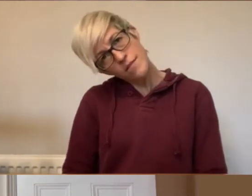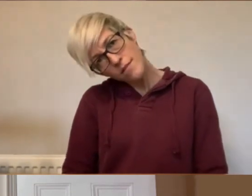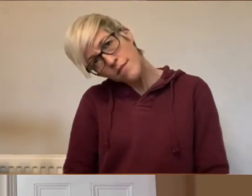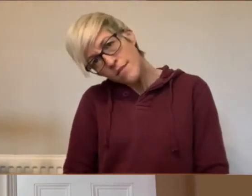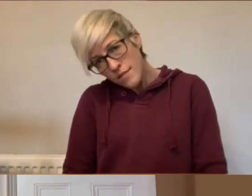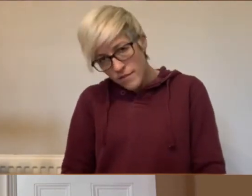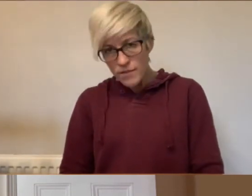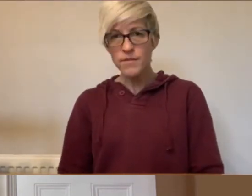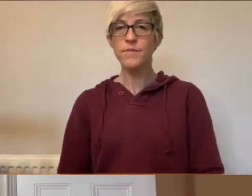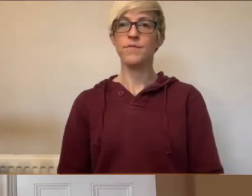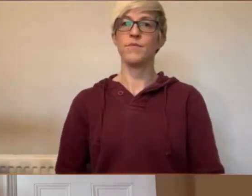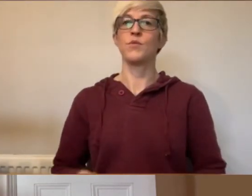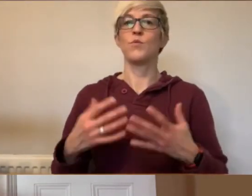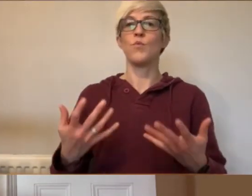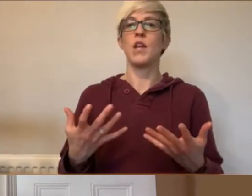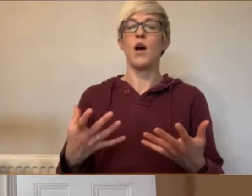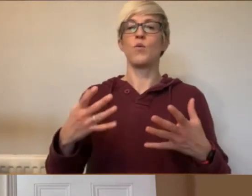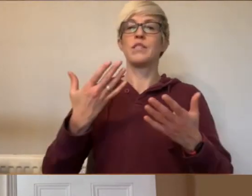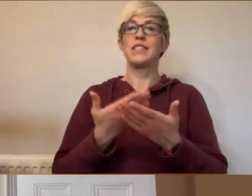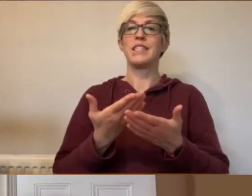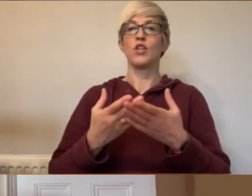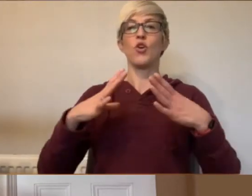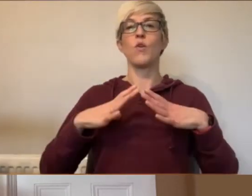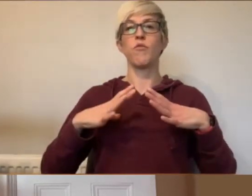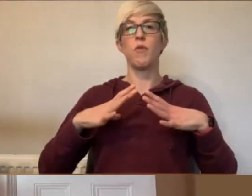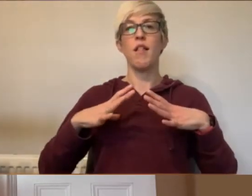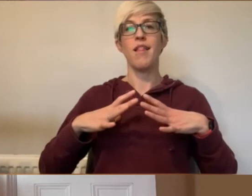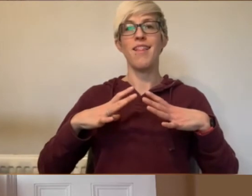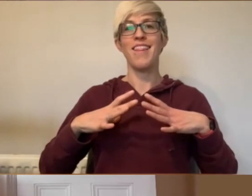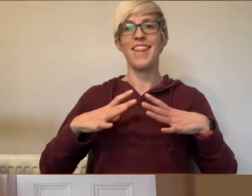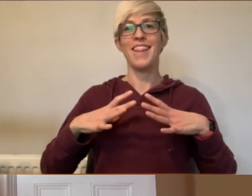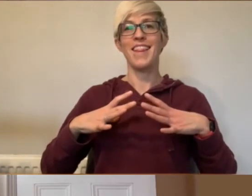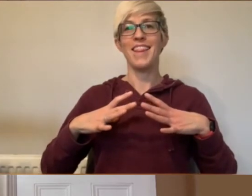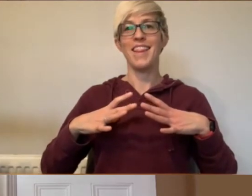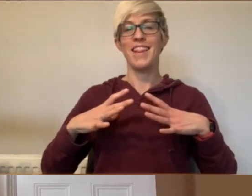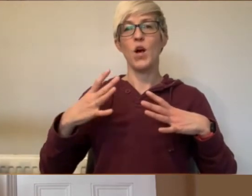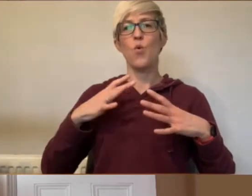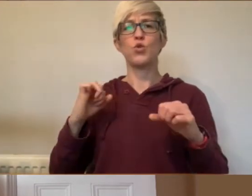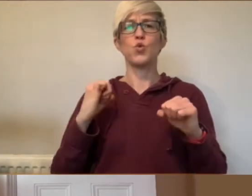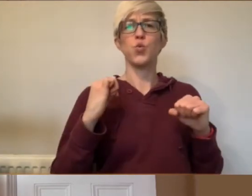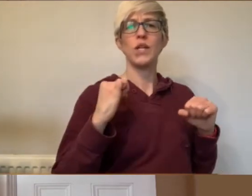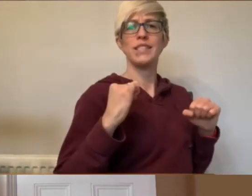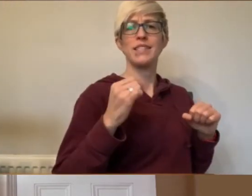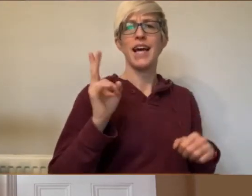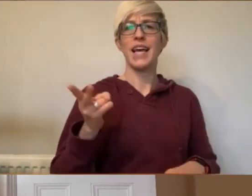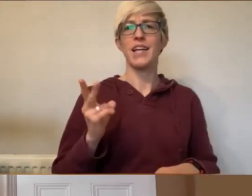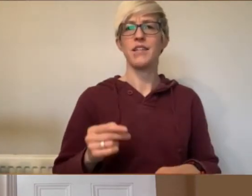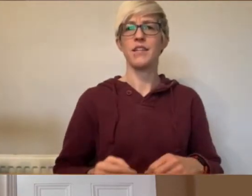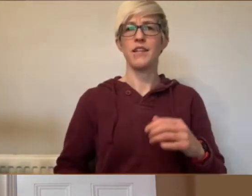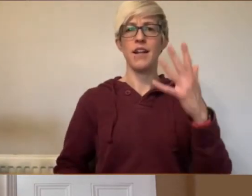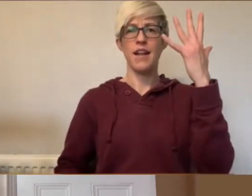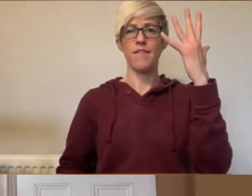And then sit in however you can be comfortable. And doing our twist that we did earlier.